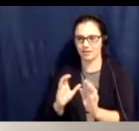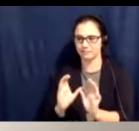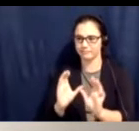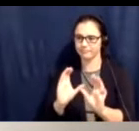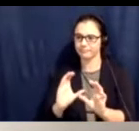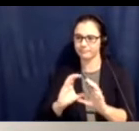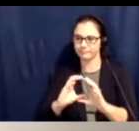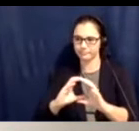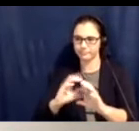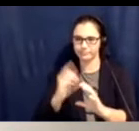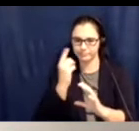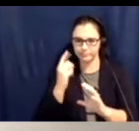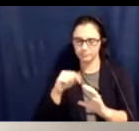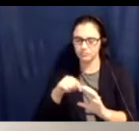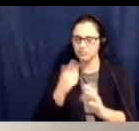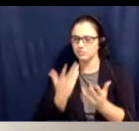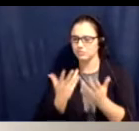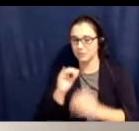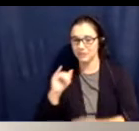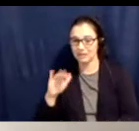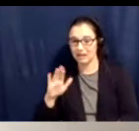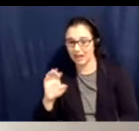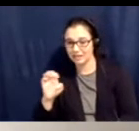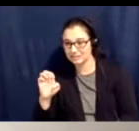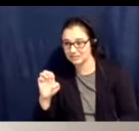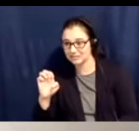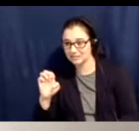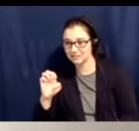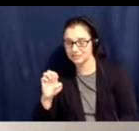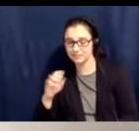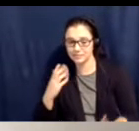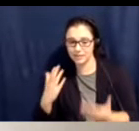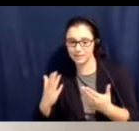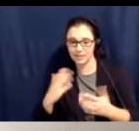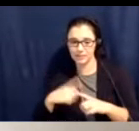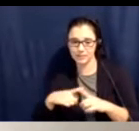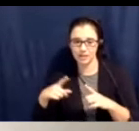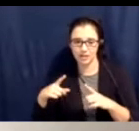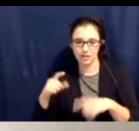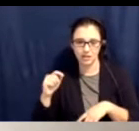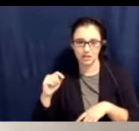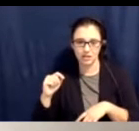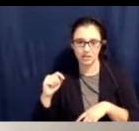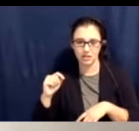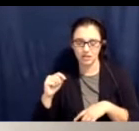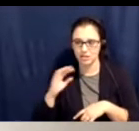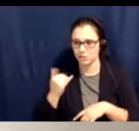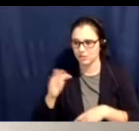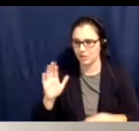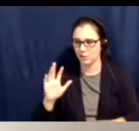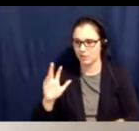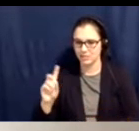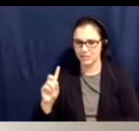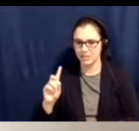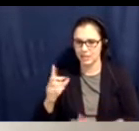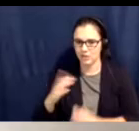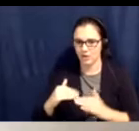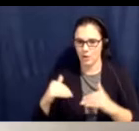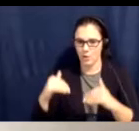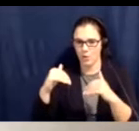mean, it could even be ice, but it Could be a seems to window me with to be, frost on it, but it looks like three-dimensional rounded.